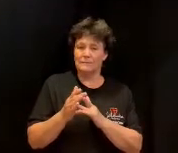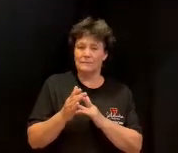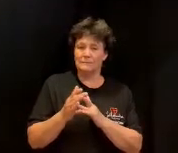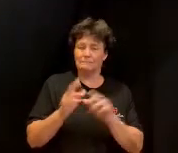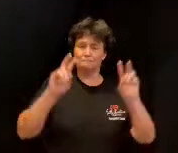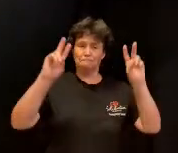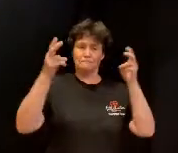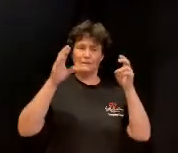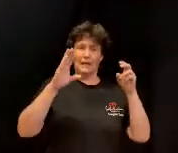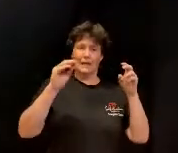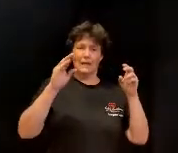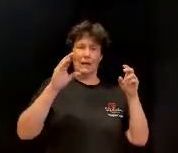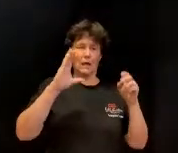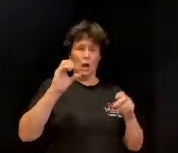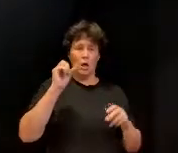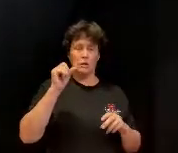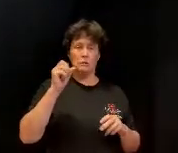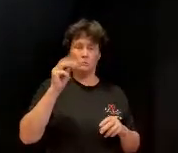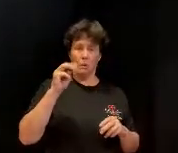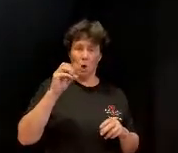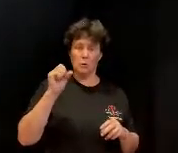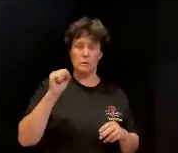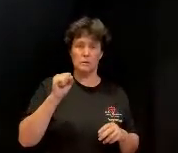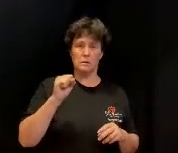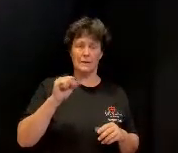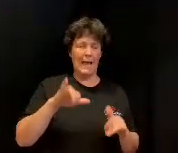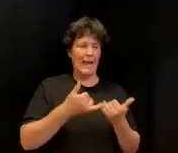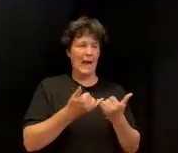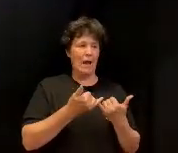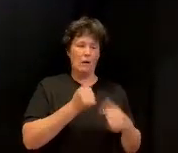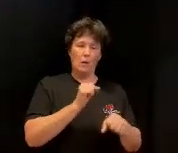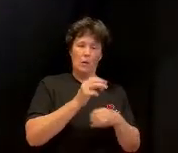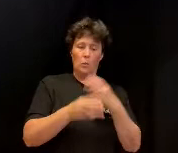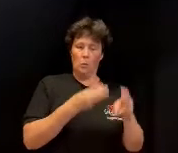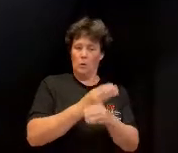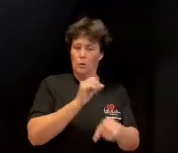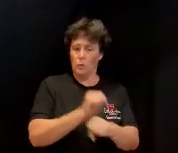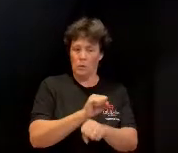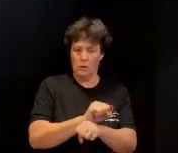arrangement, how the world is arranged, how the world operates,